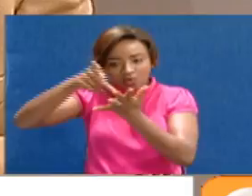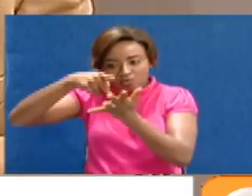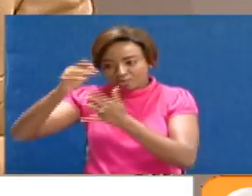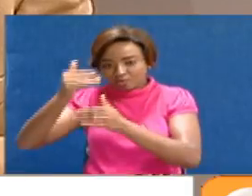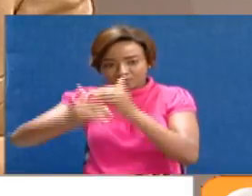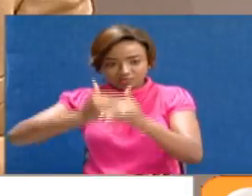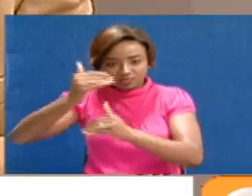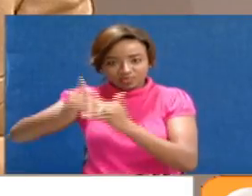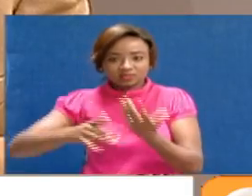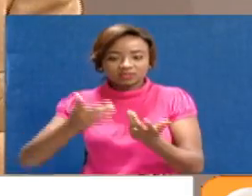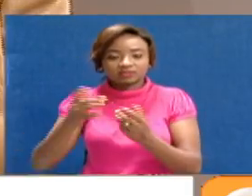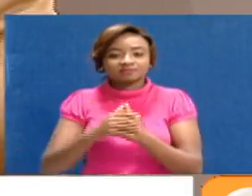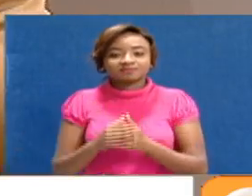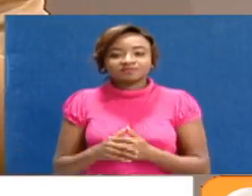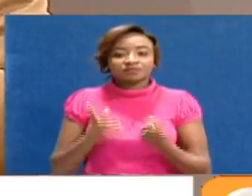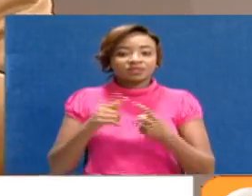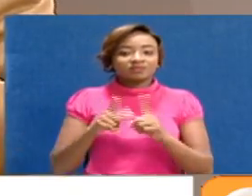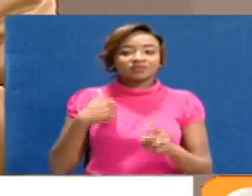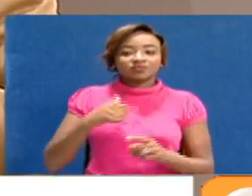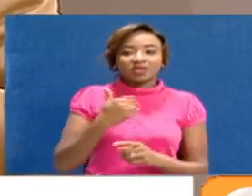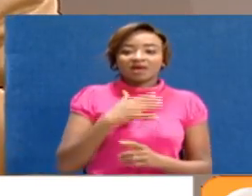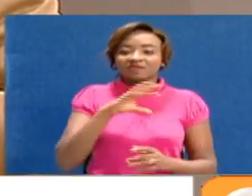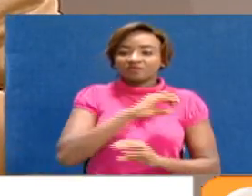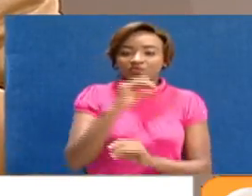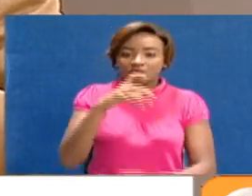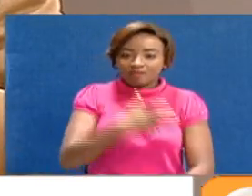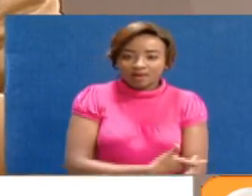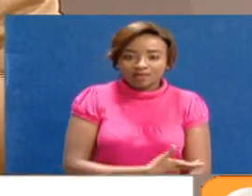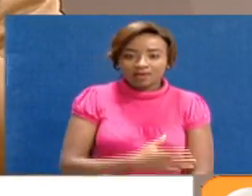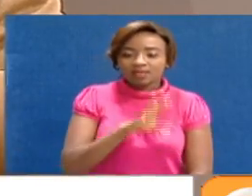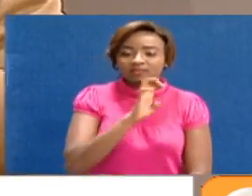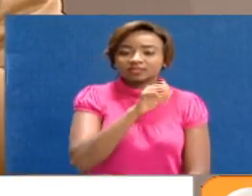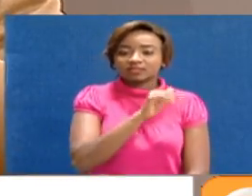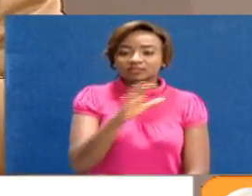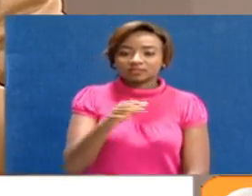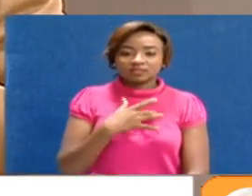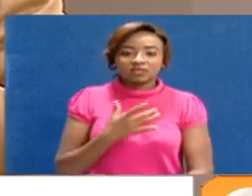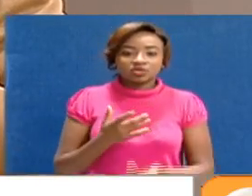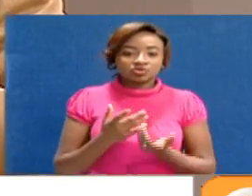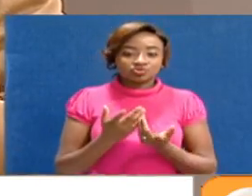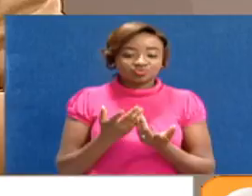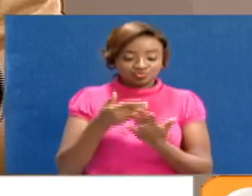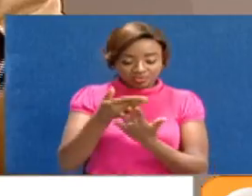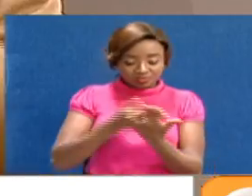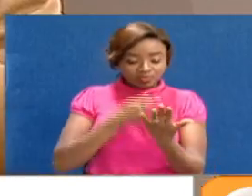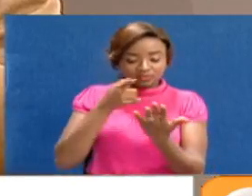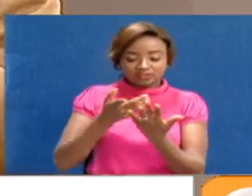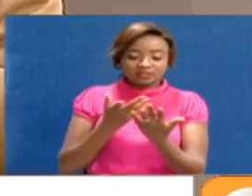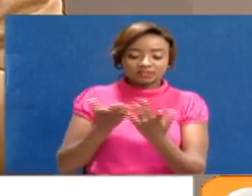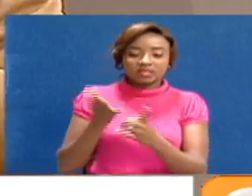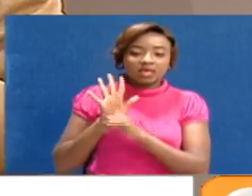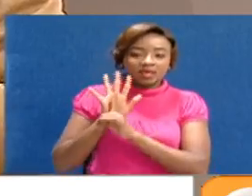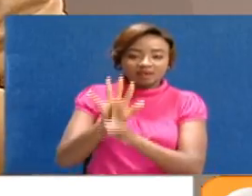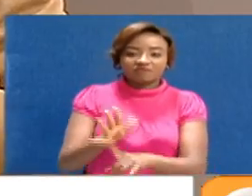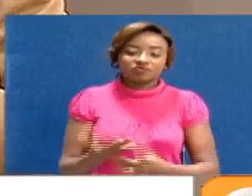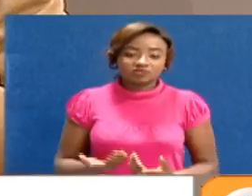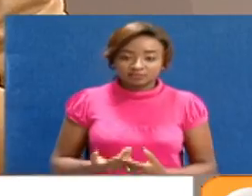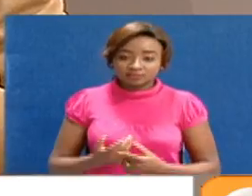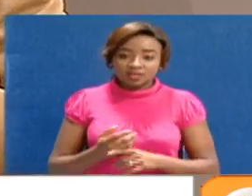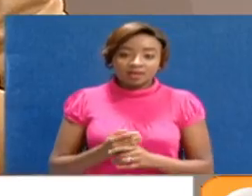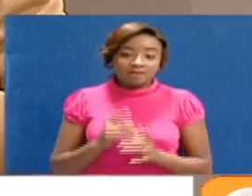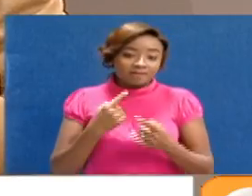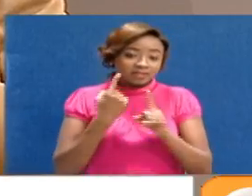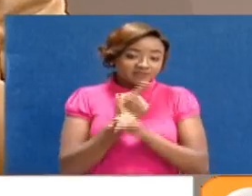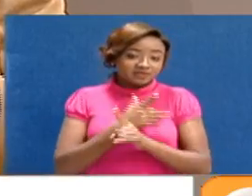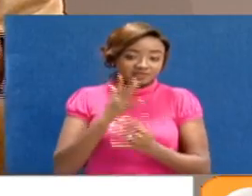your warehousing, but we don't have that power as ESCC to enforce those reports. And some of the recommendations we have made to